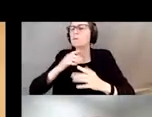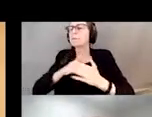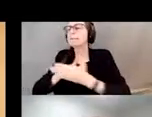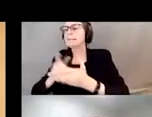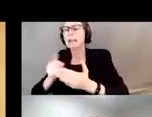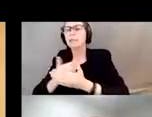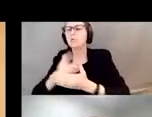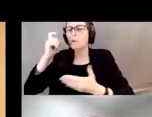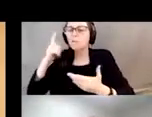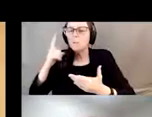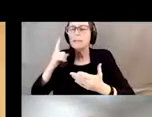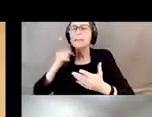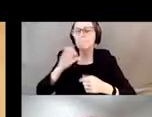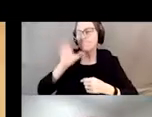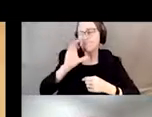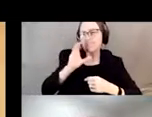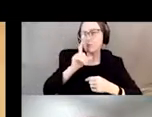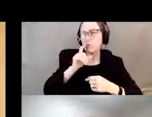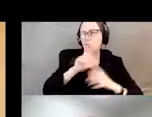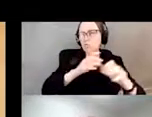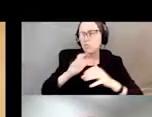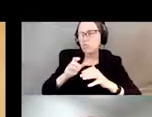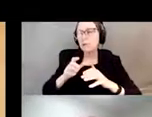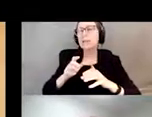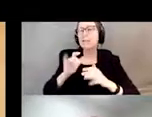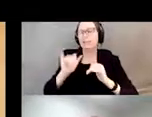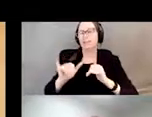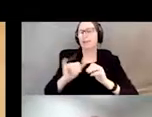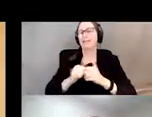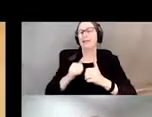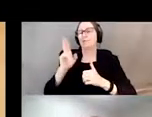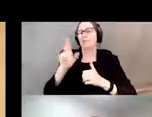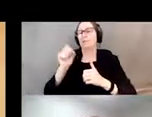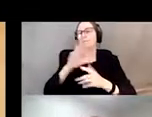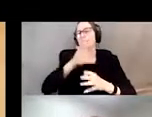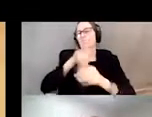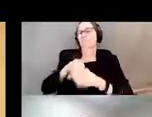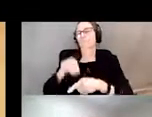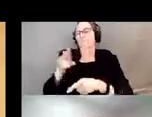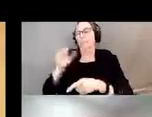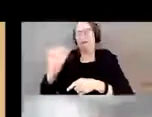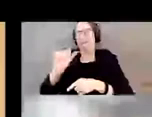in. And this is how the United States gets more directly involved in Afghanistan.